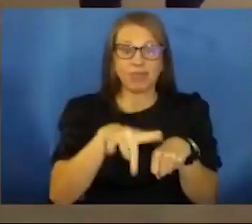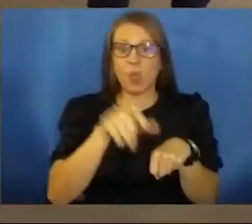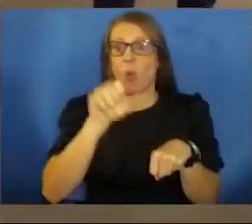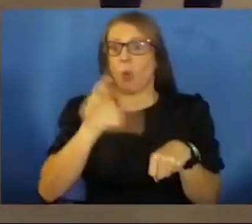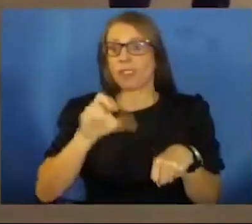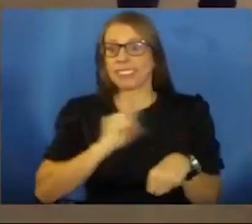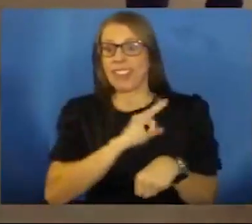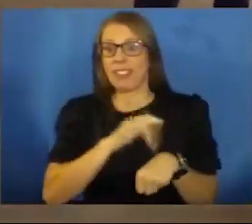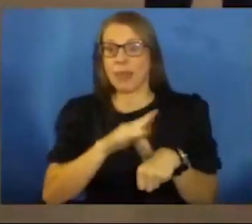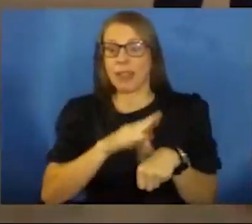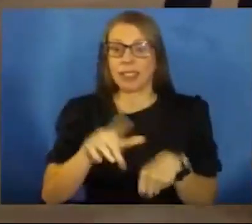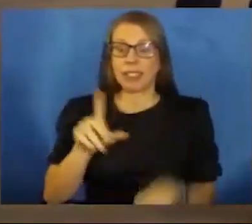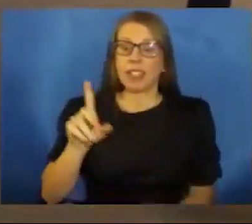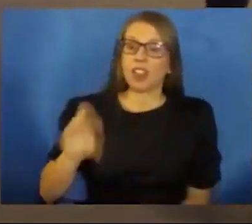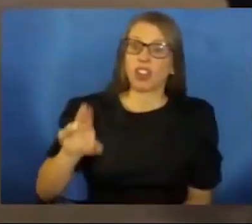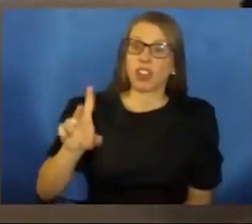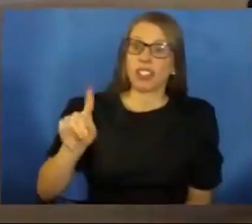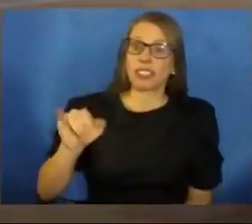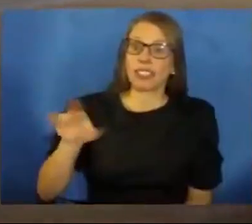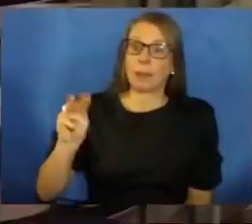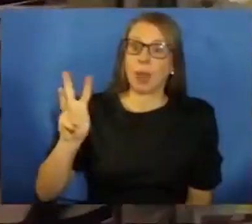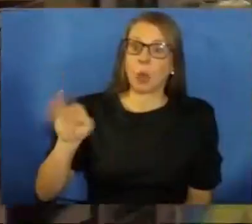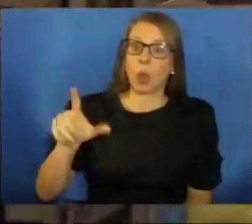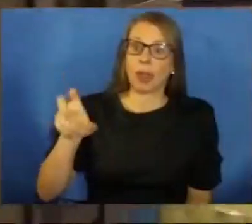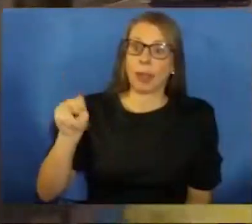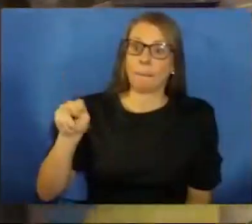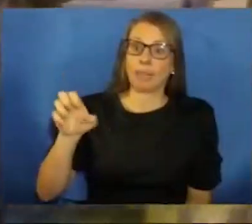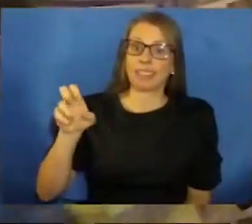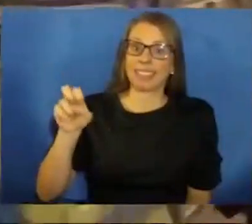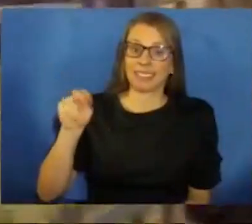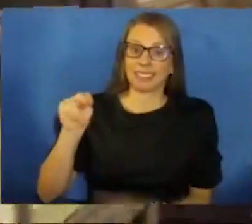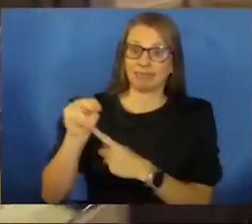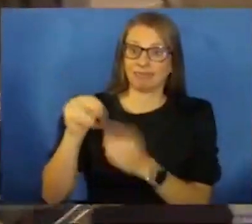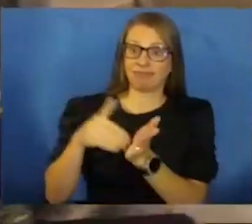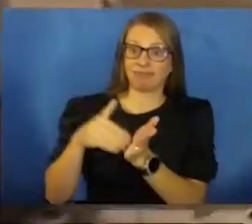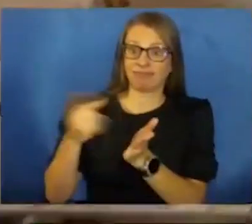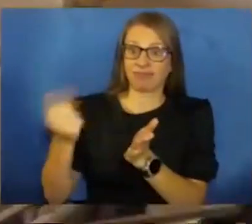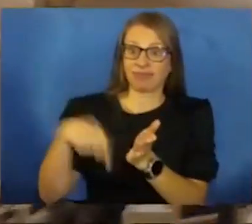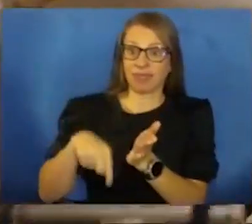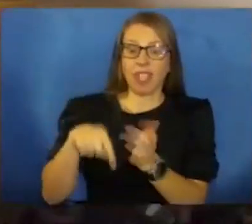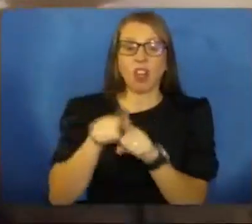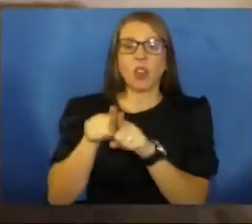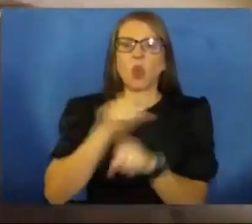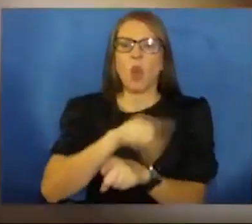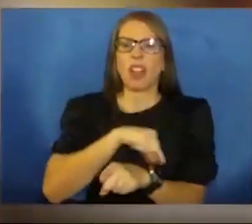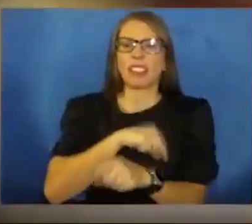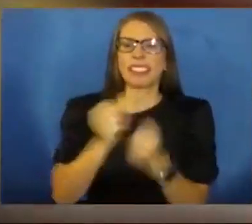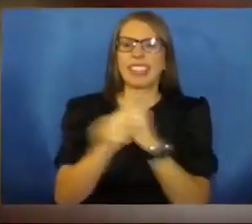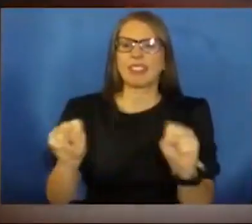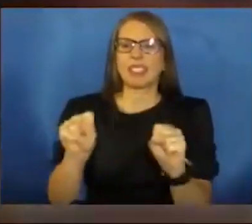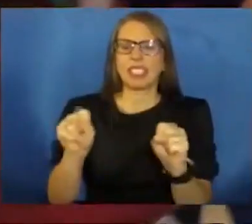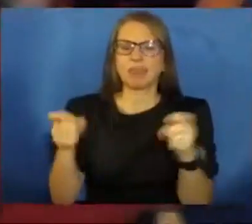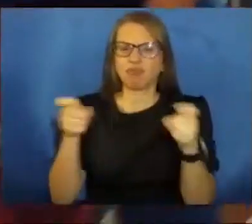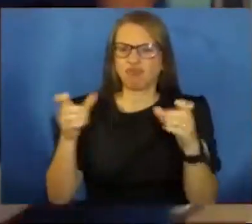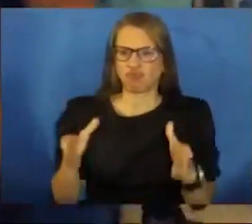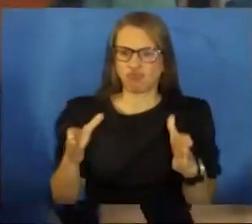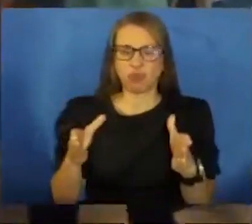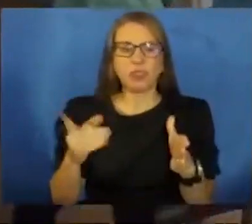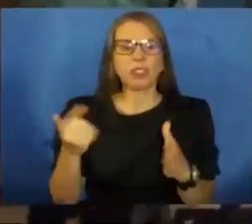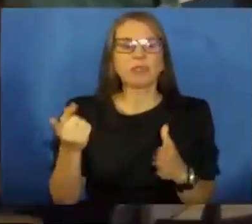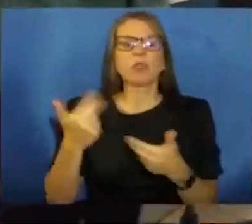Williamson, physician and also vice president of quality and safety. He joins us to talk more about transfer requests and how we are handling the